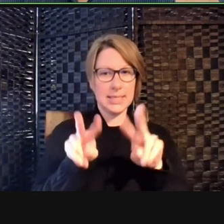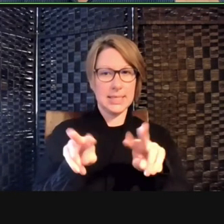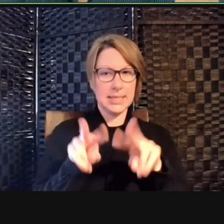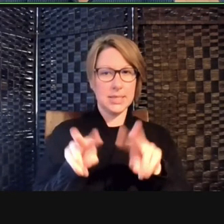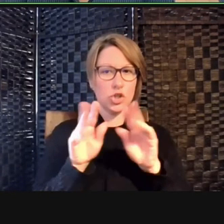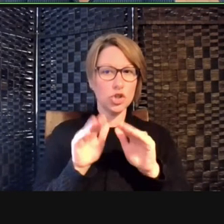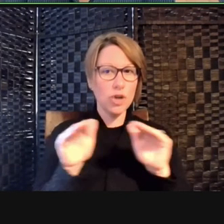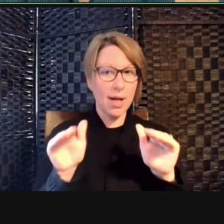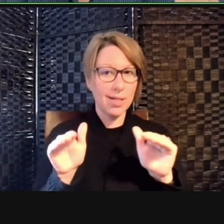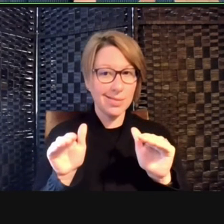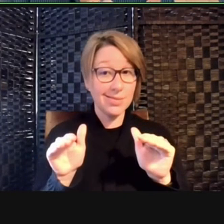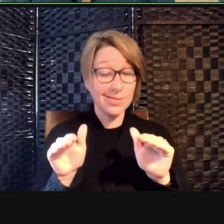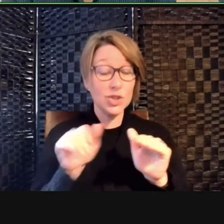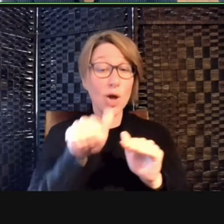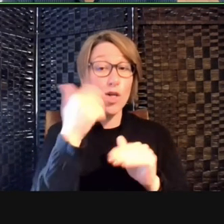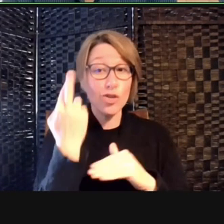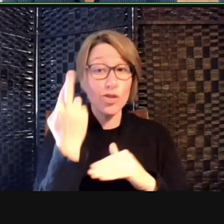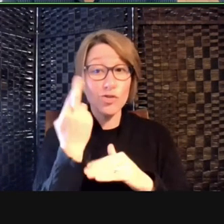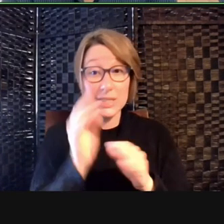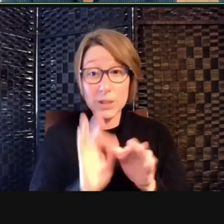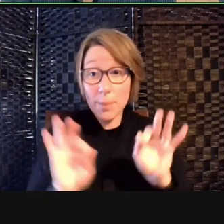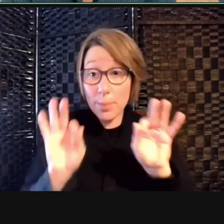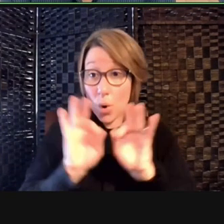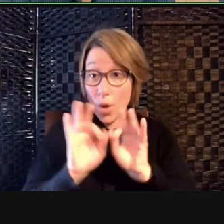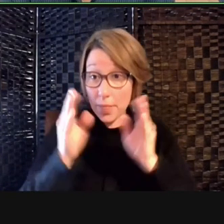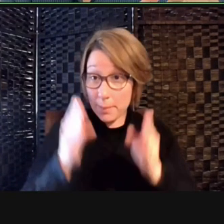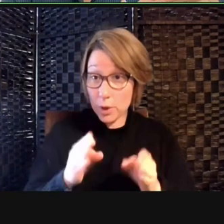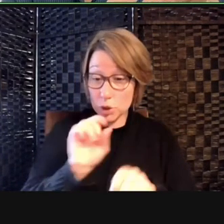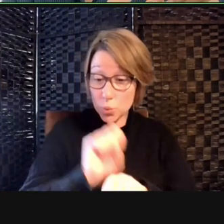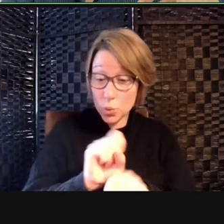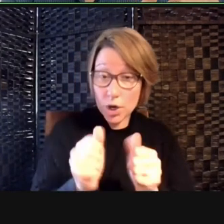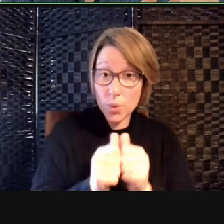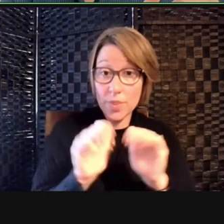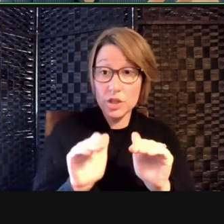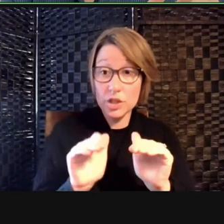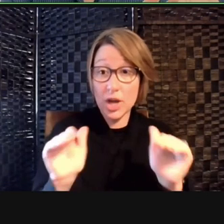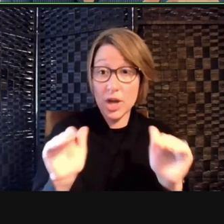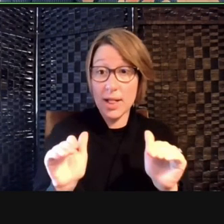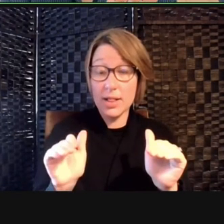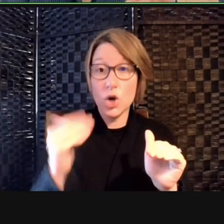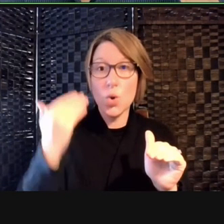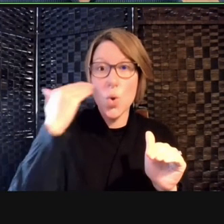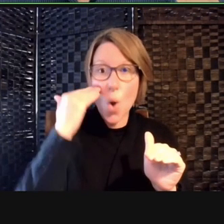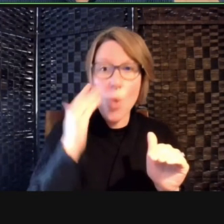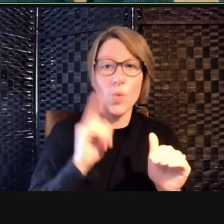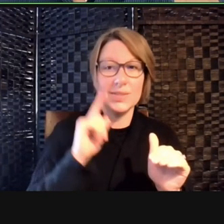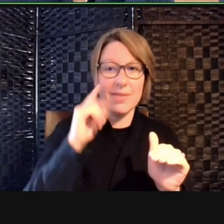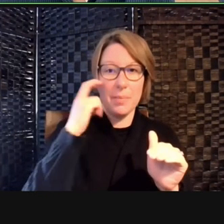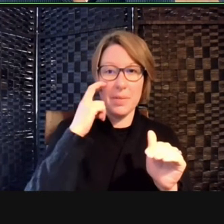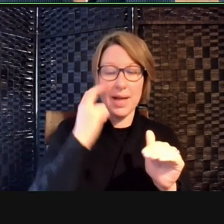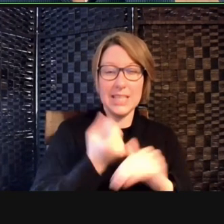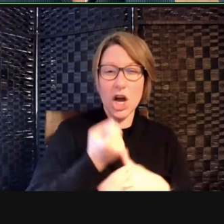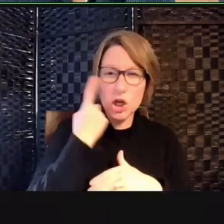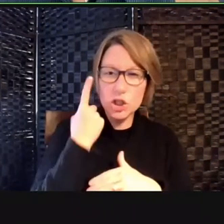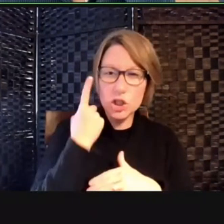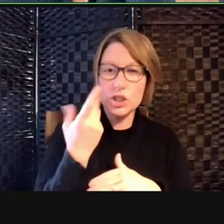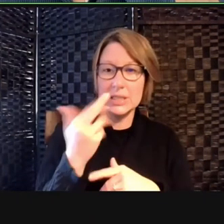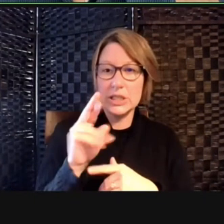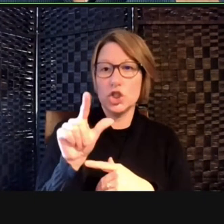another reason why it's important that the person that's working with the child knows deafblindness, understands charge